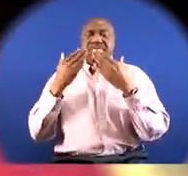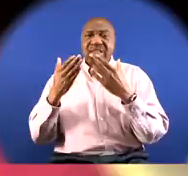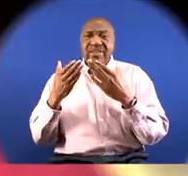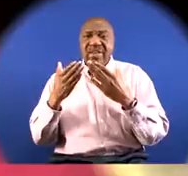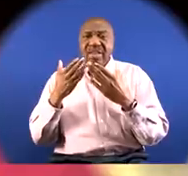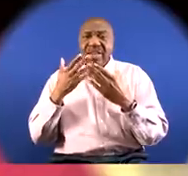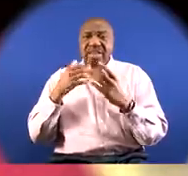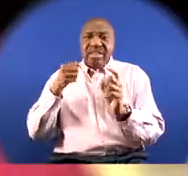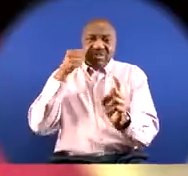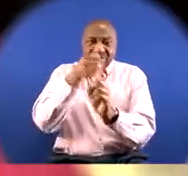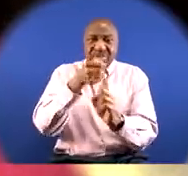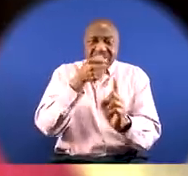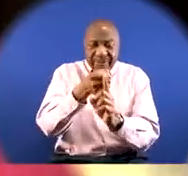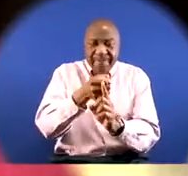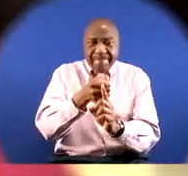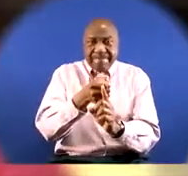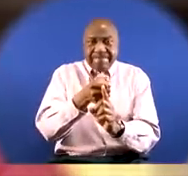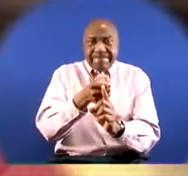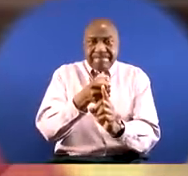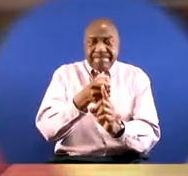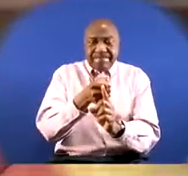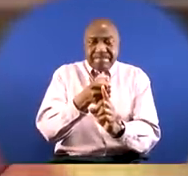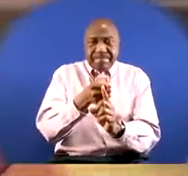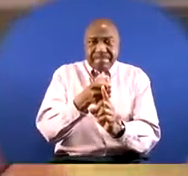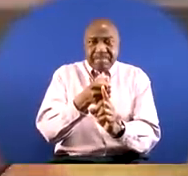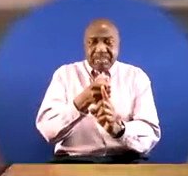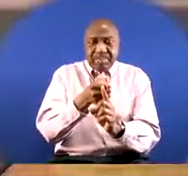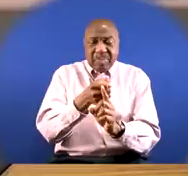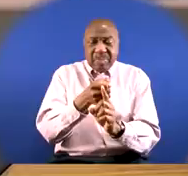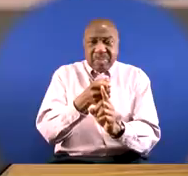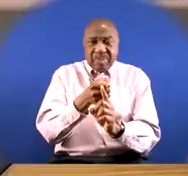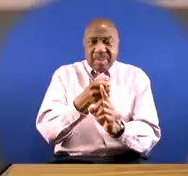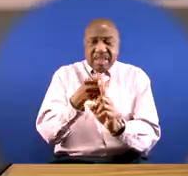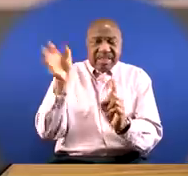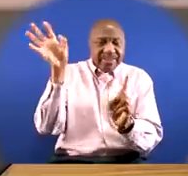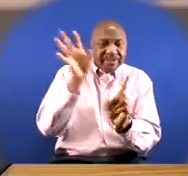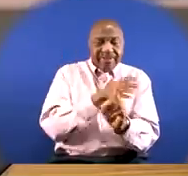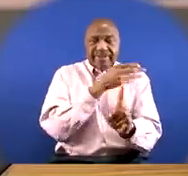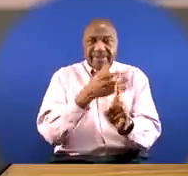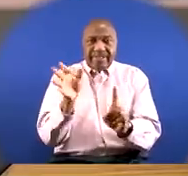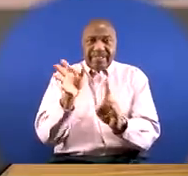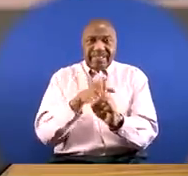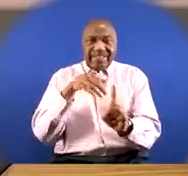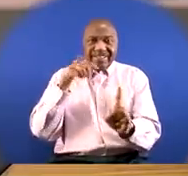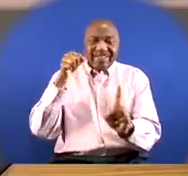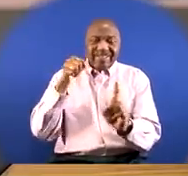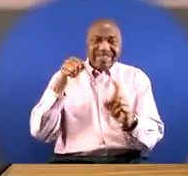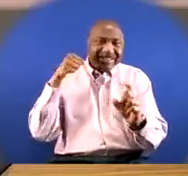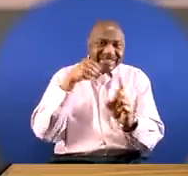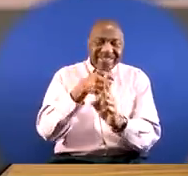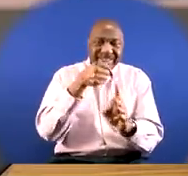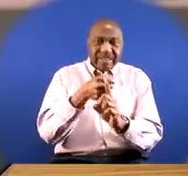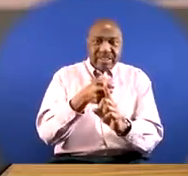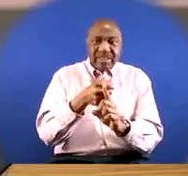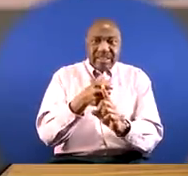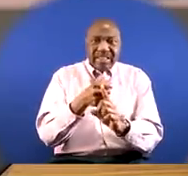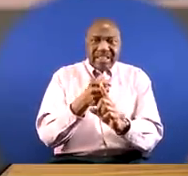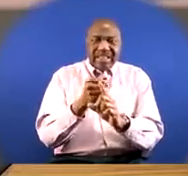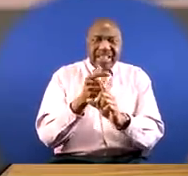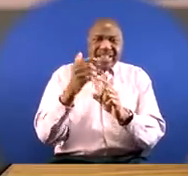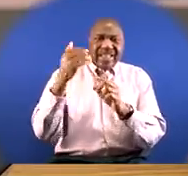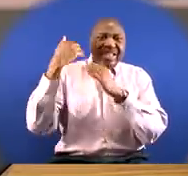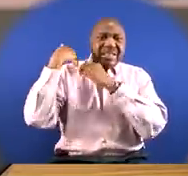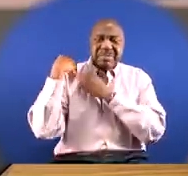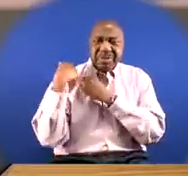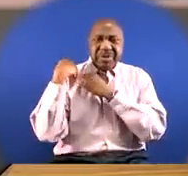was chastised, that he was whipped, and that he was beaten, and that he took it all for